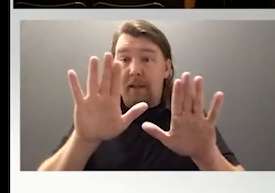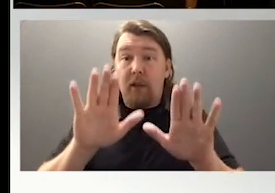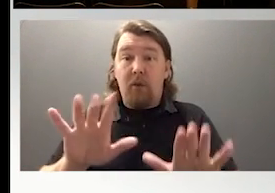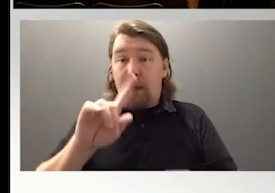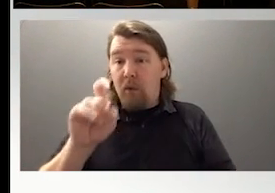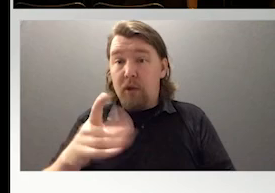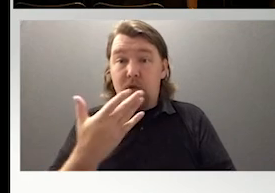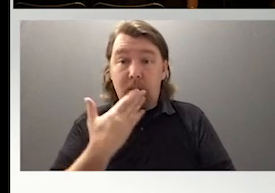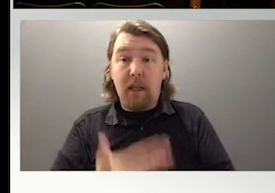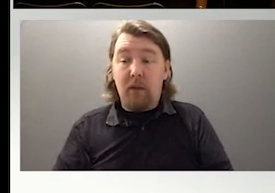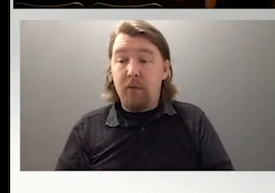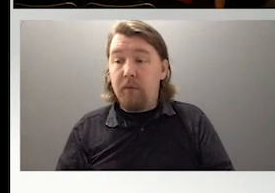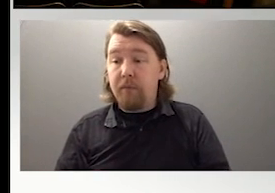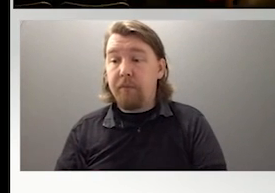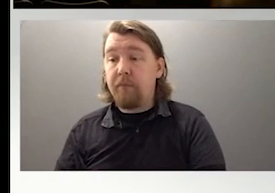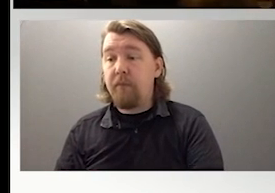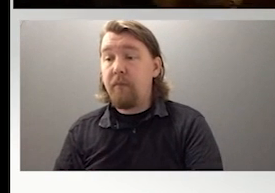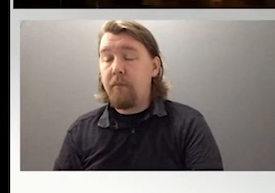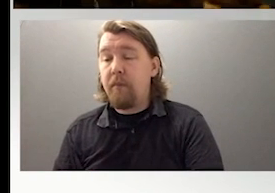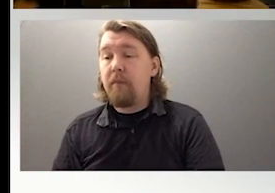question. Thank you.